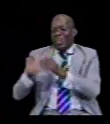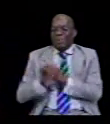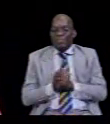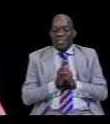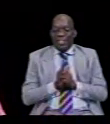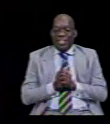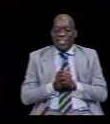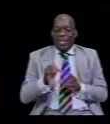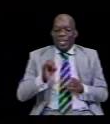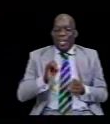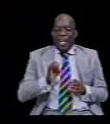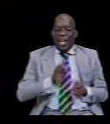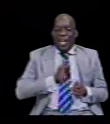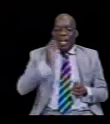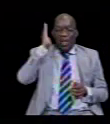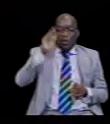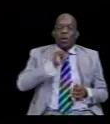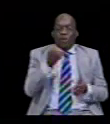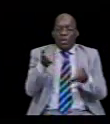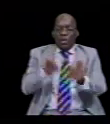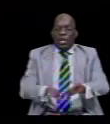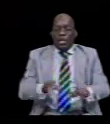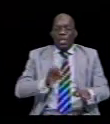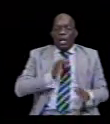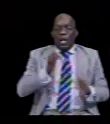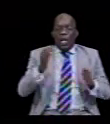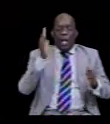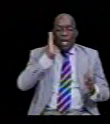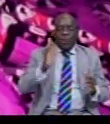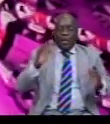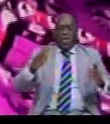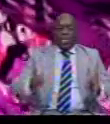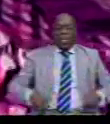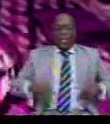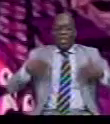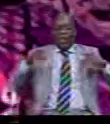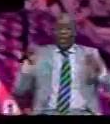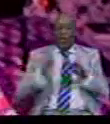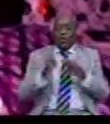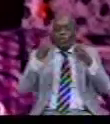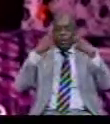journey. I will not die. But I will live to declare the works of the Lord.